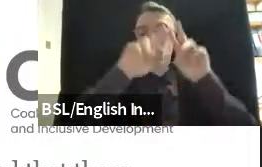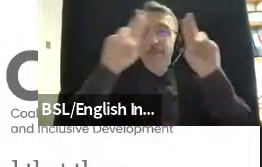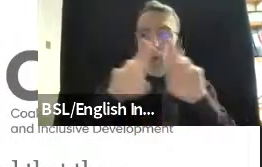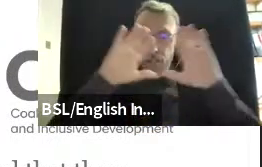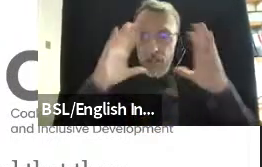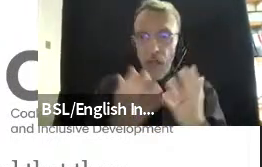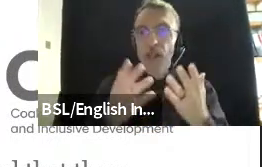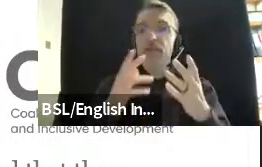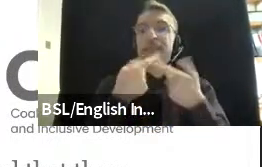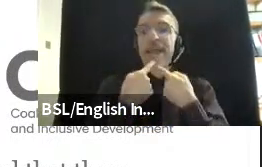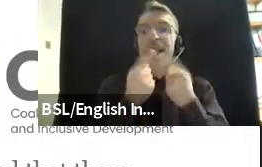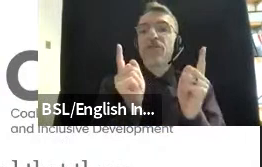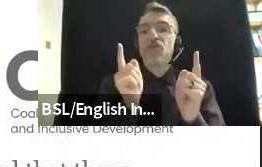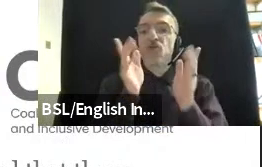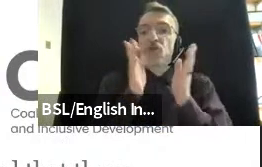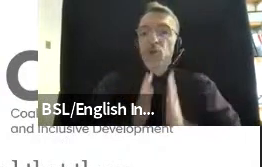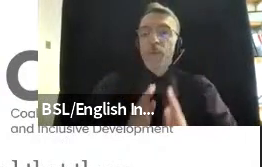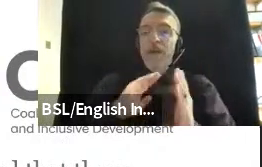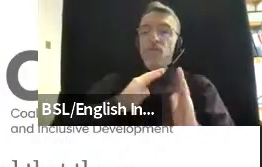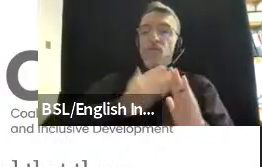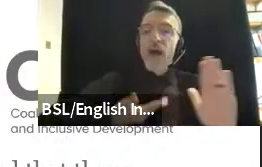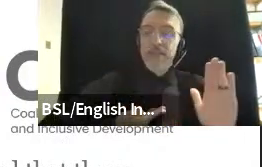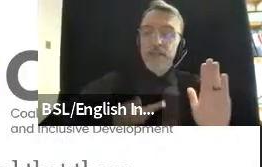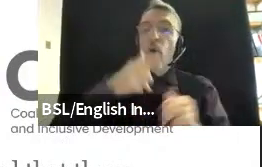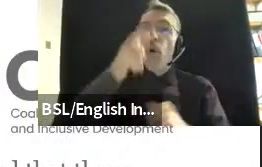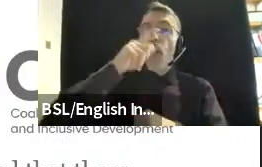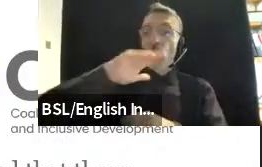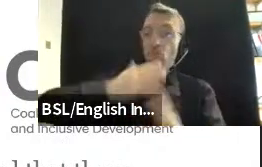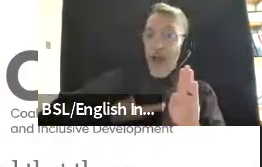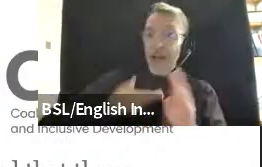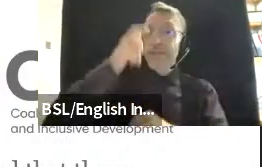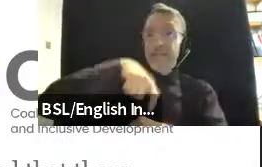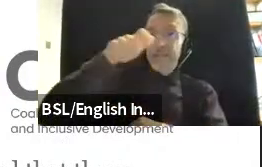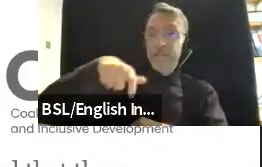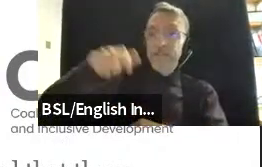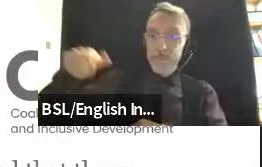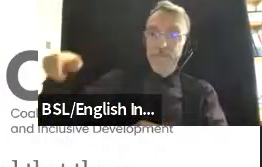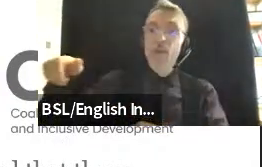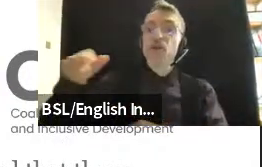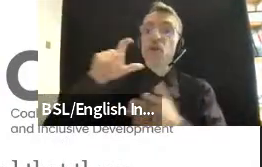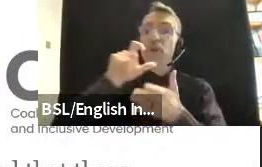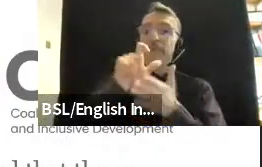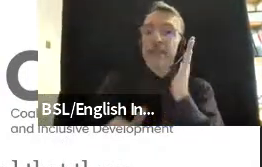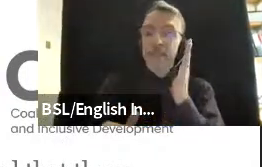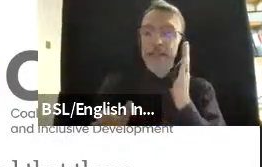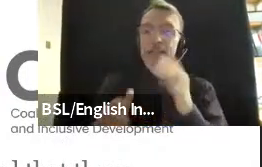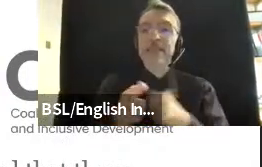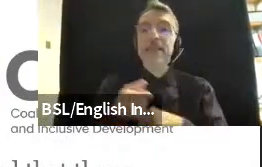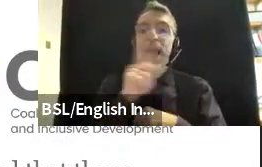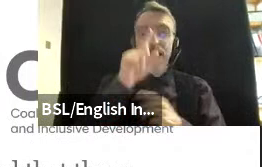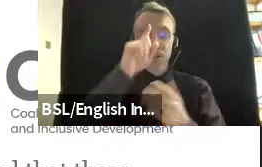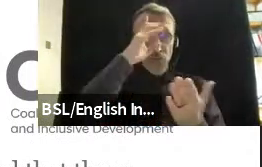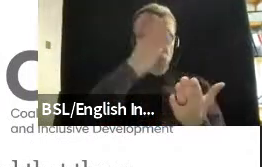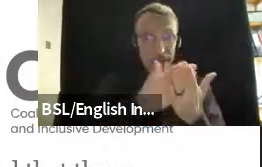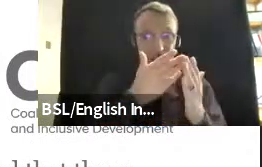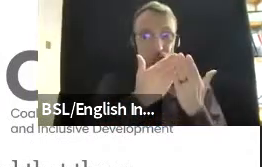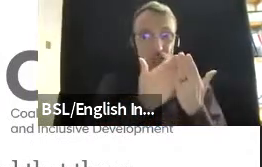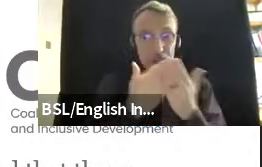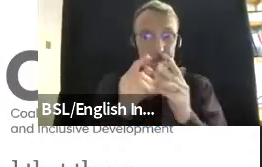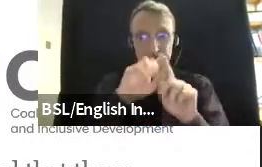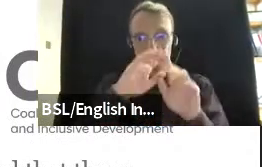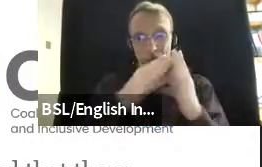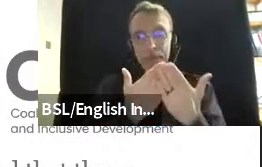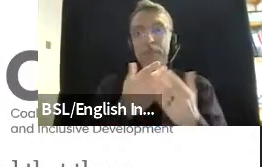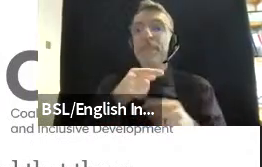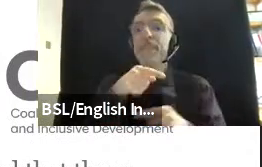Rights and the Convention on the Rights of Persons with Disabilities, which both protect freedom of religious belief and the rights of people with disabilities.